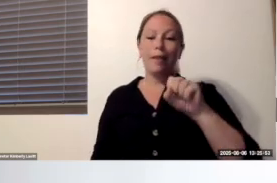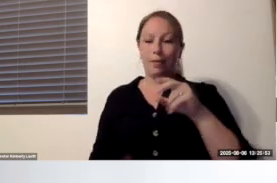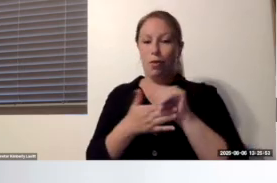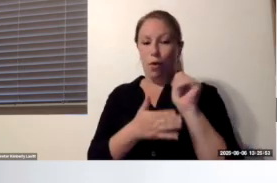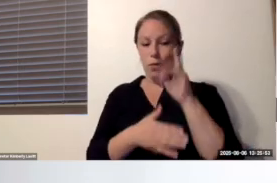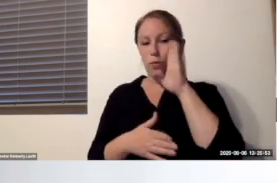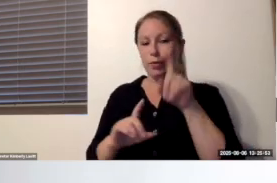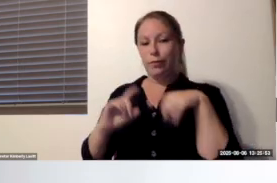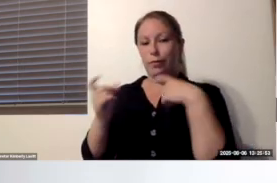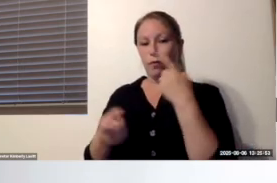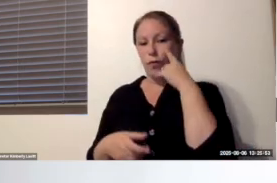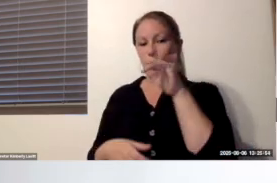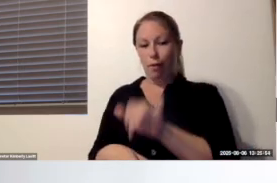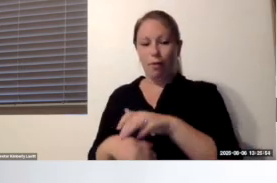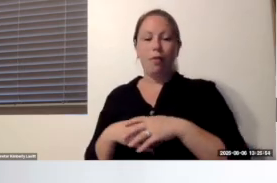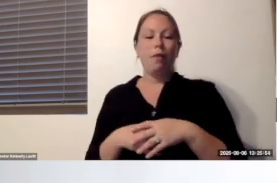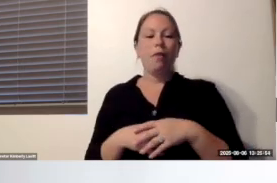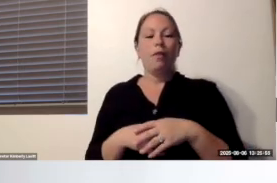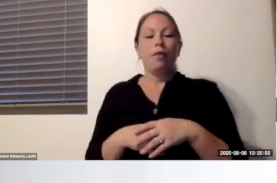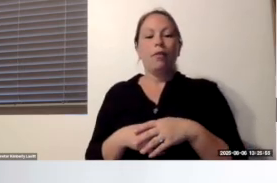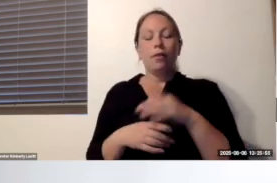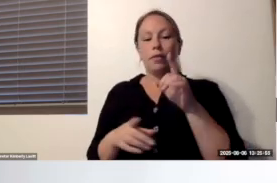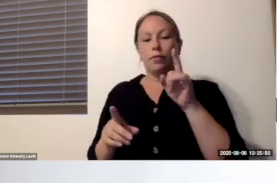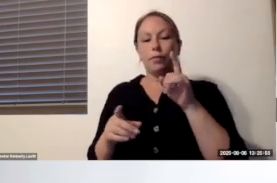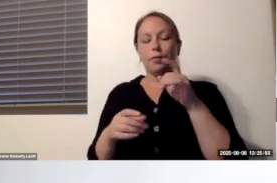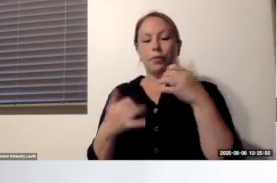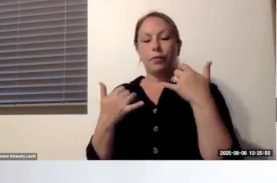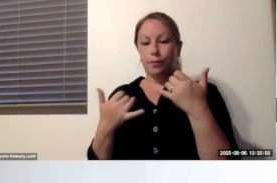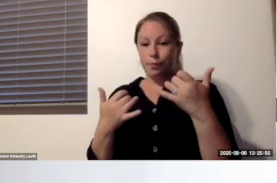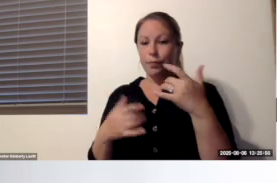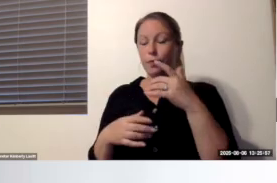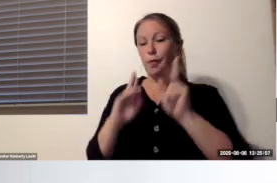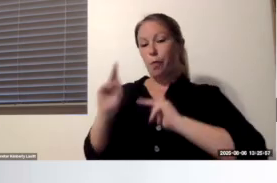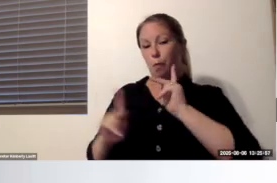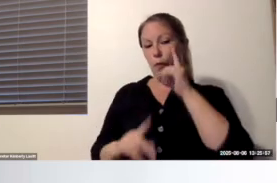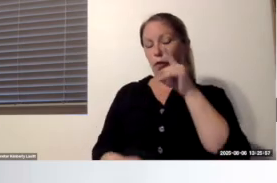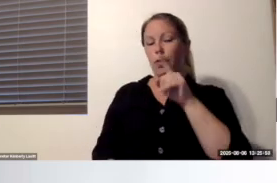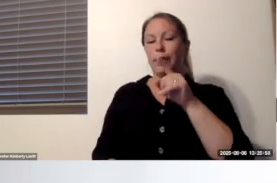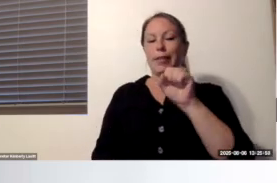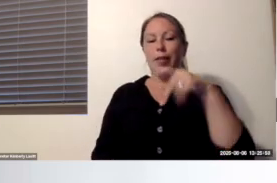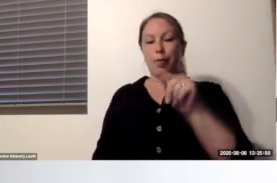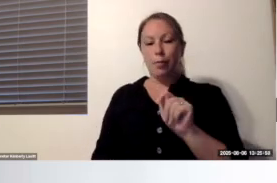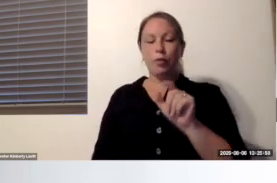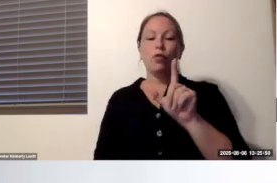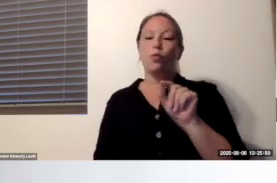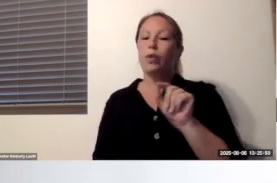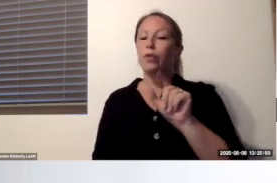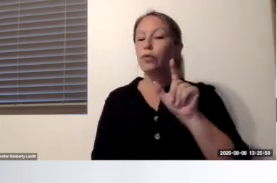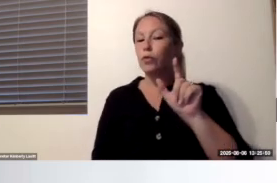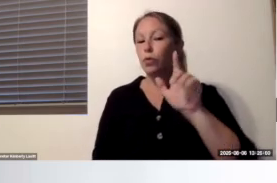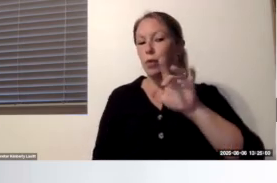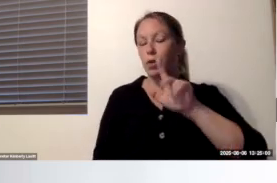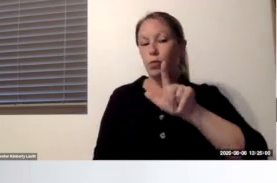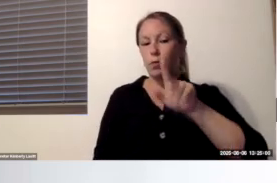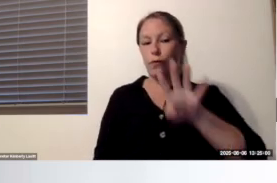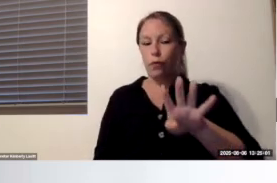DCAP has been accepting applications from Imperial Valley residents beginning September 2024 and has since been open to the rest of the